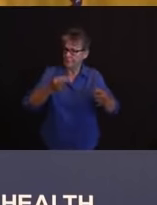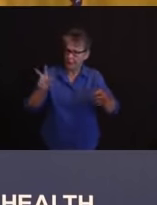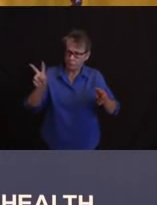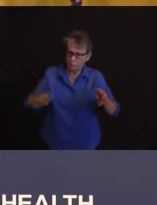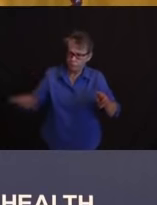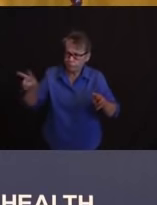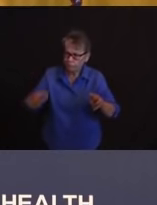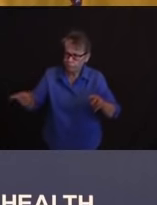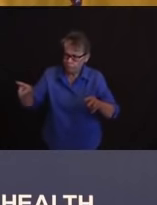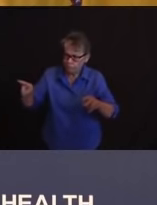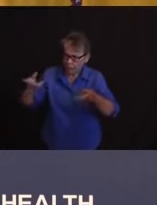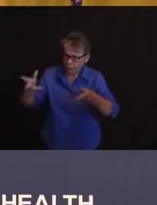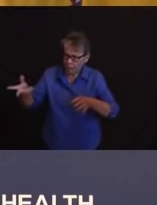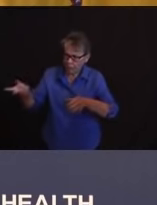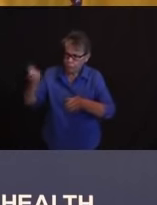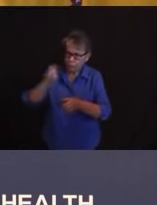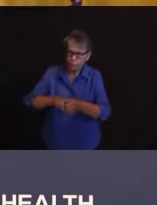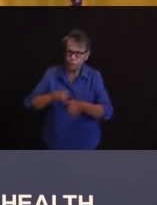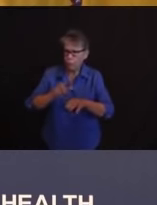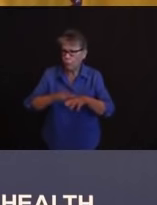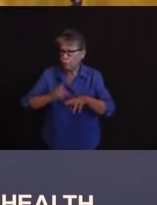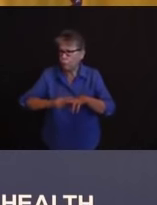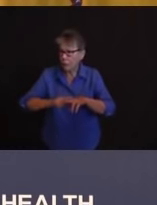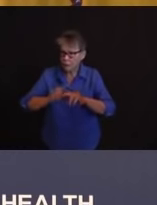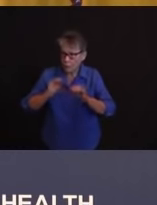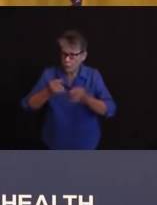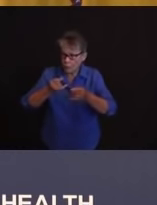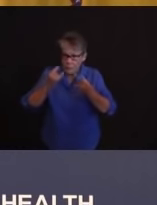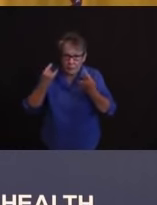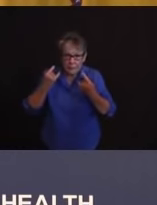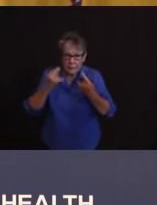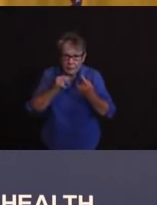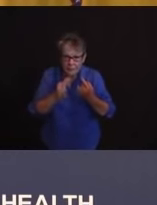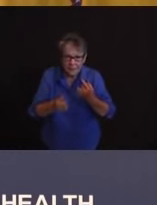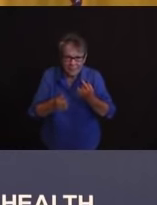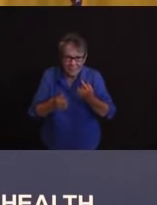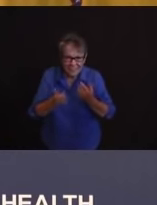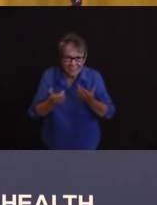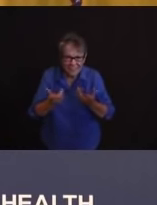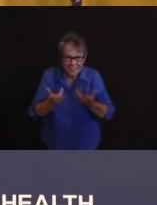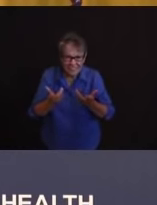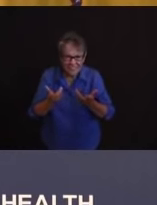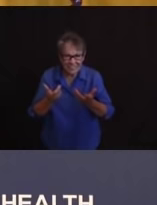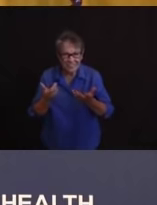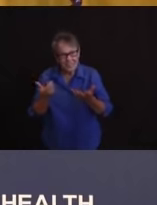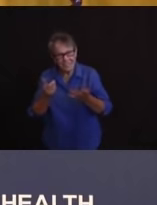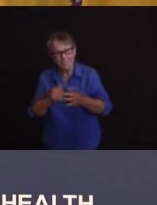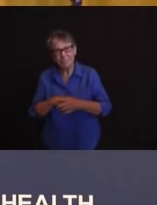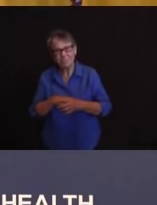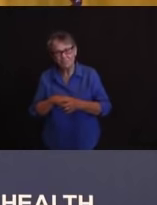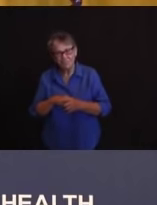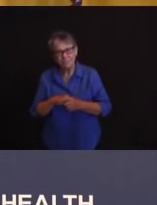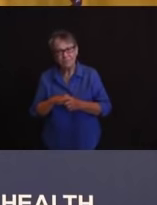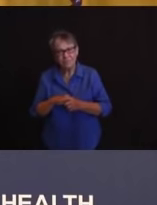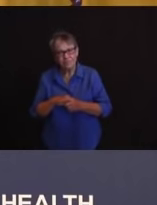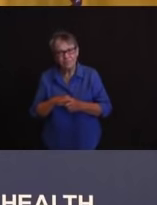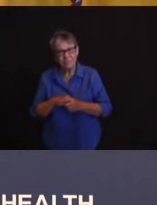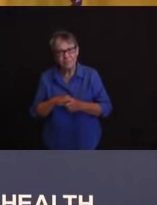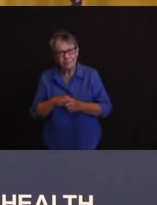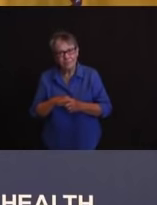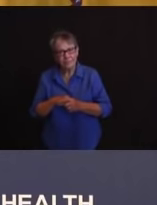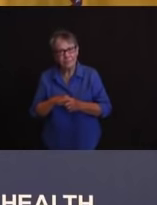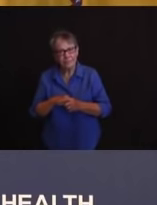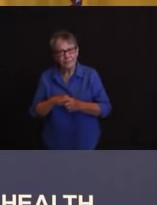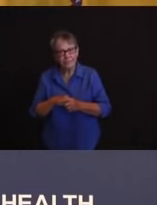that. And I just have to stress that. Again, I'm not suggesting, by the way, our ridership on NJ Transit, particularly on the rail side,